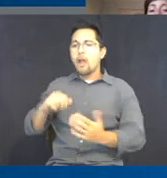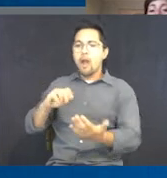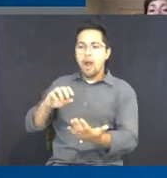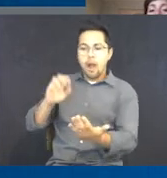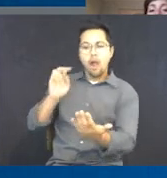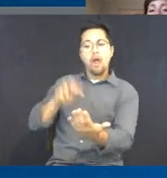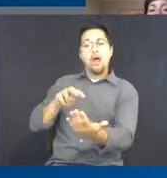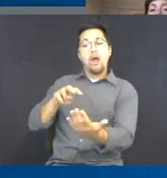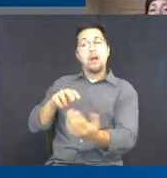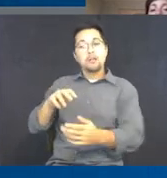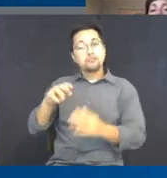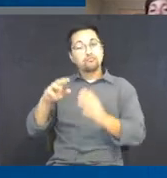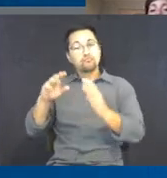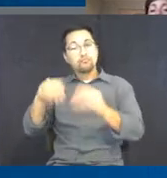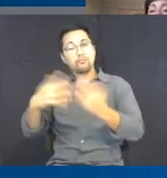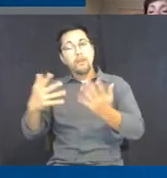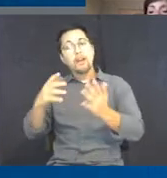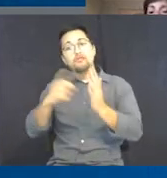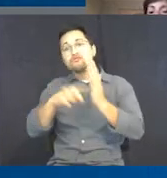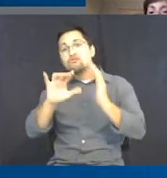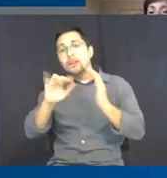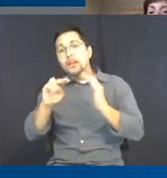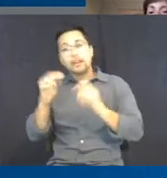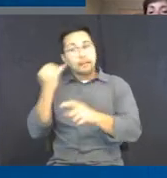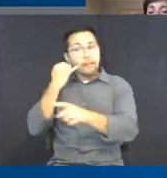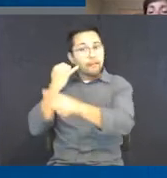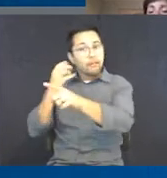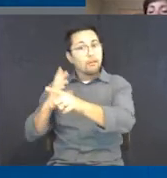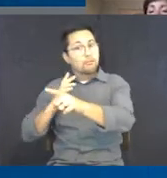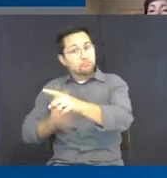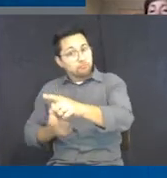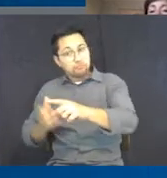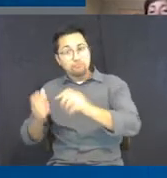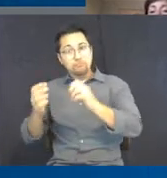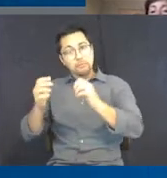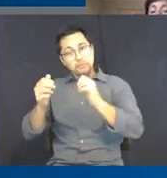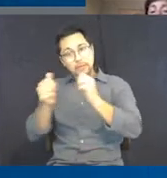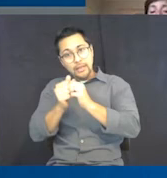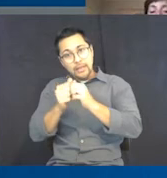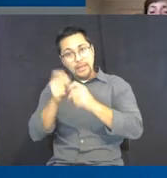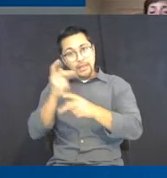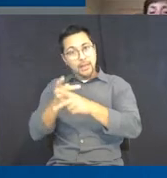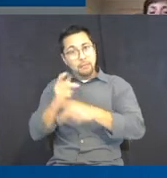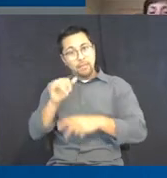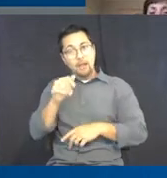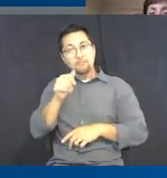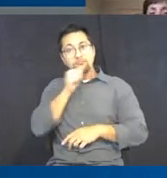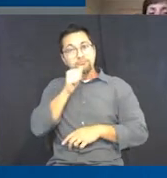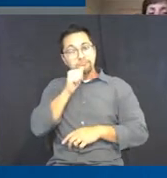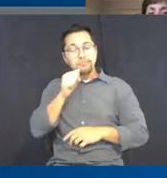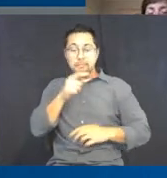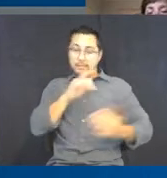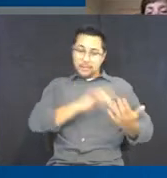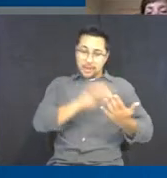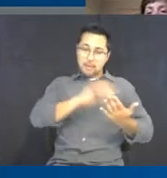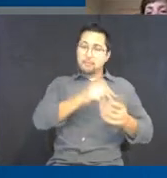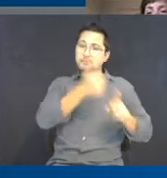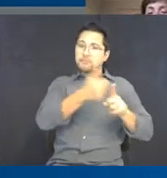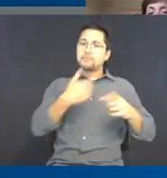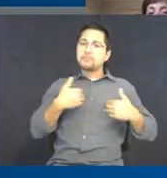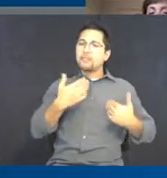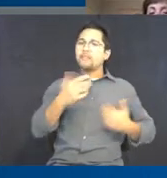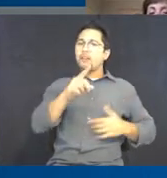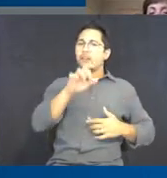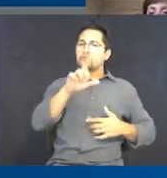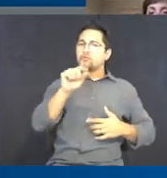it can somebody can just drop into that device and check in with that person. So you'll see some